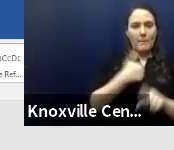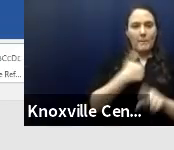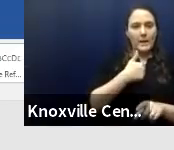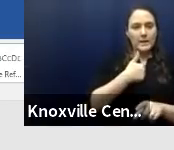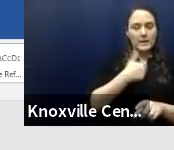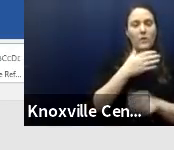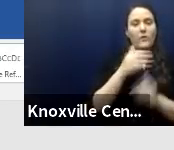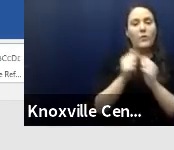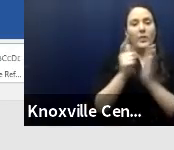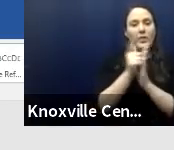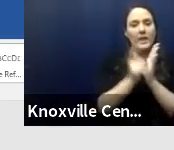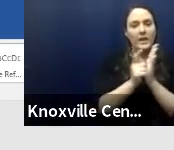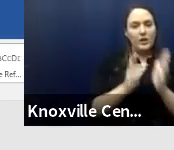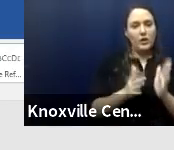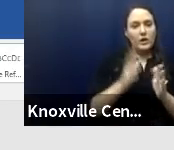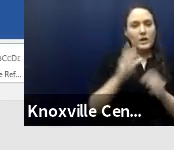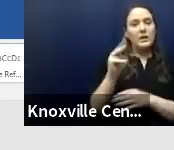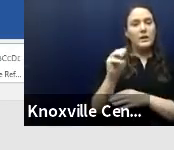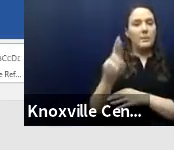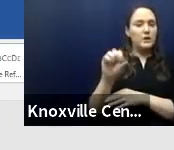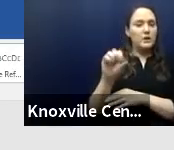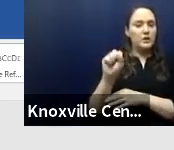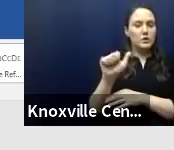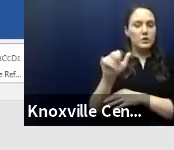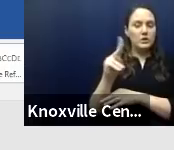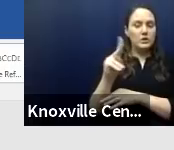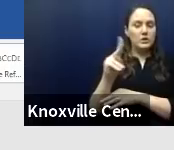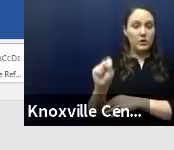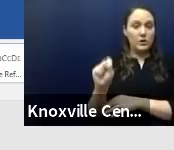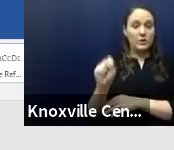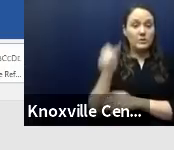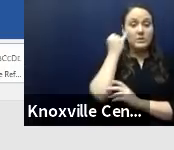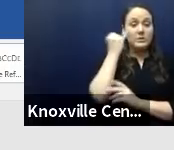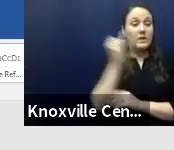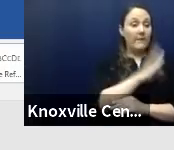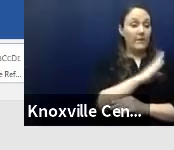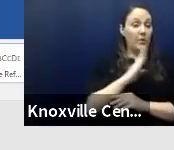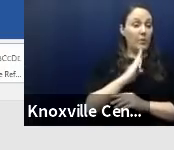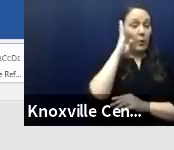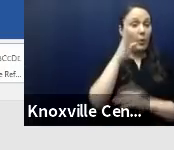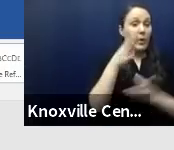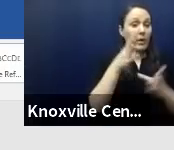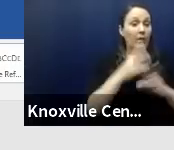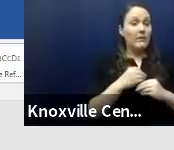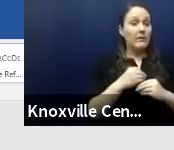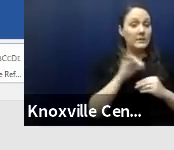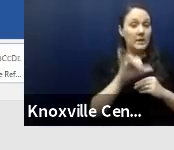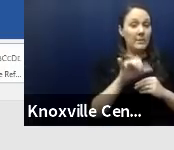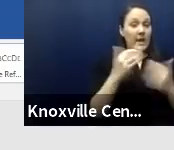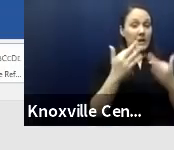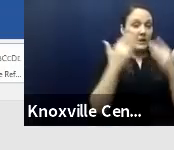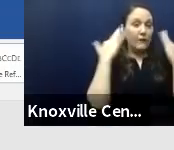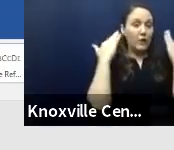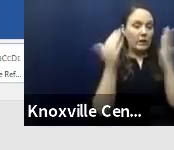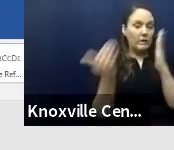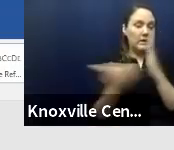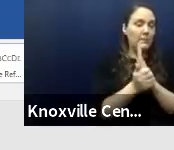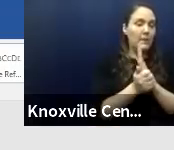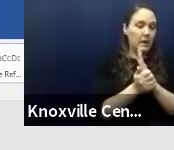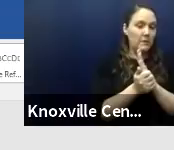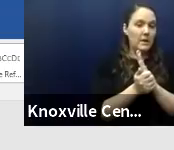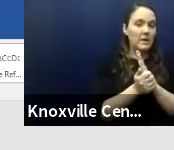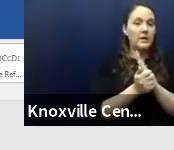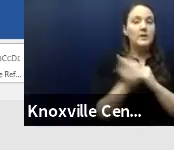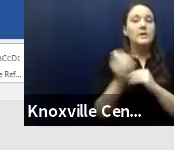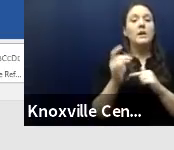and others as needed. If the board will accept that as a friendly amendment,